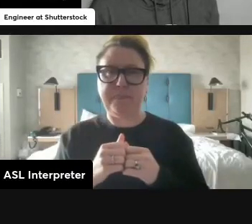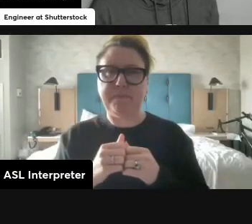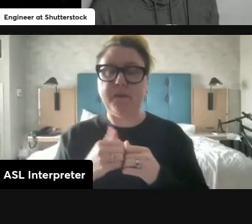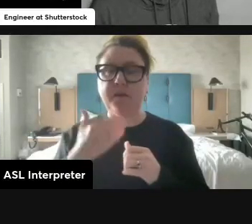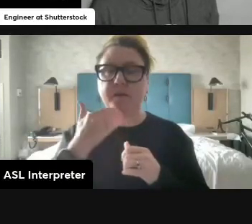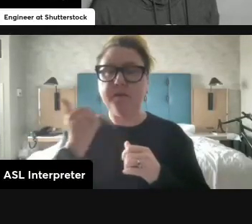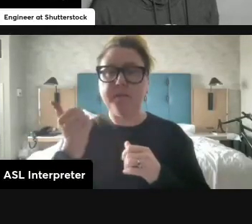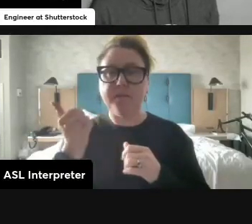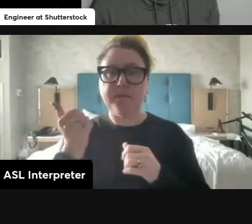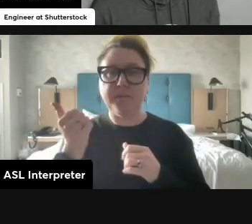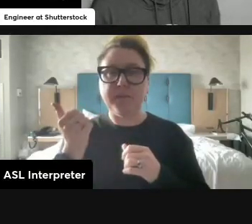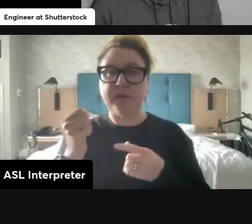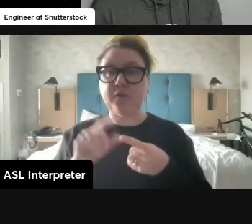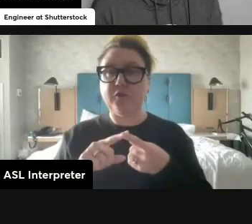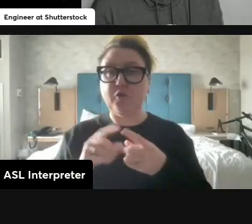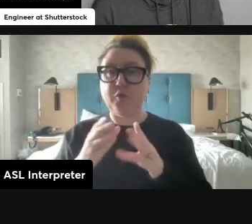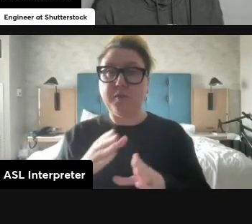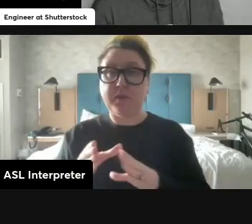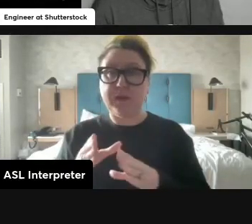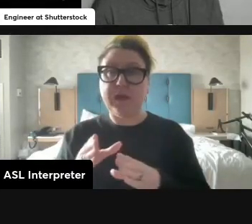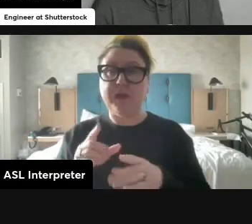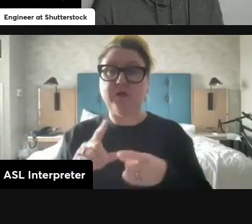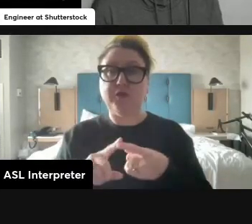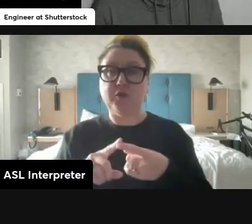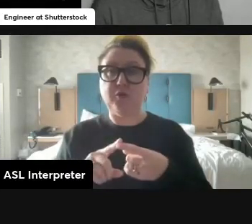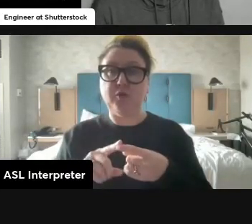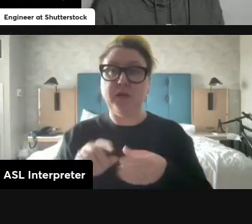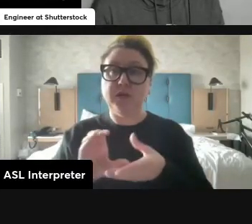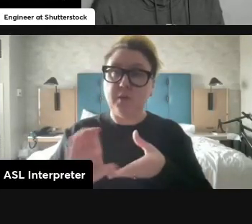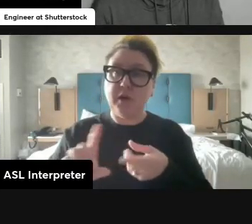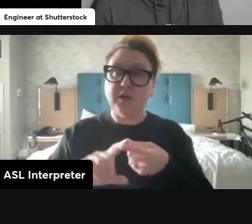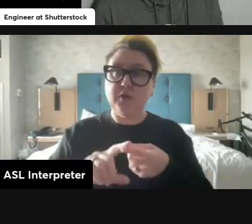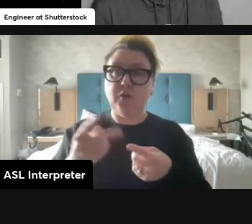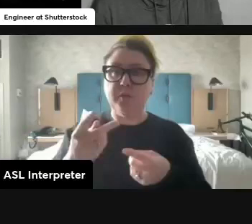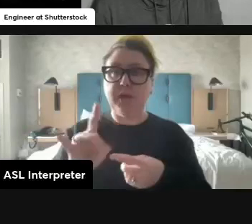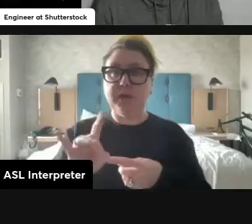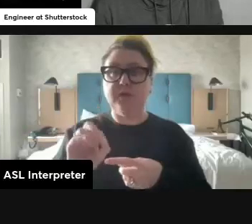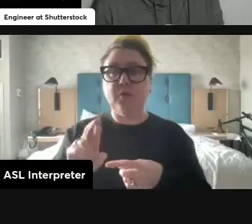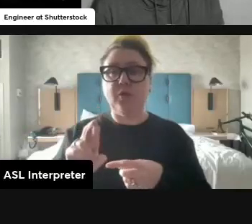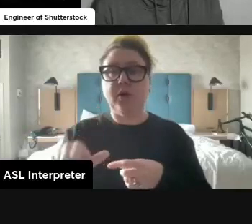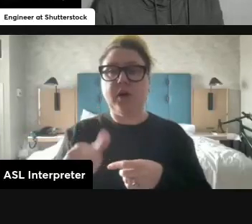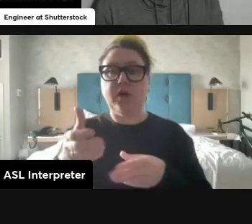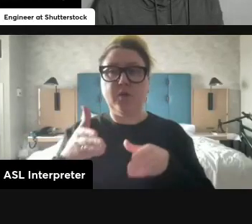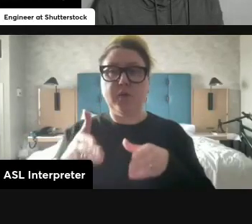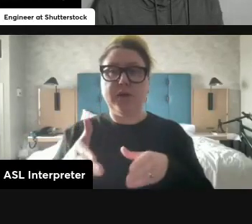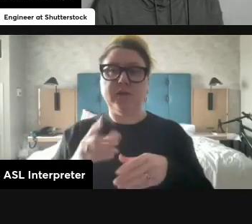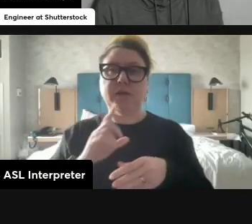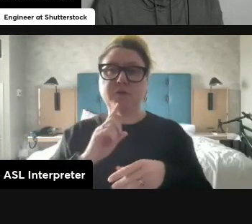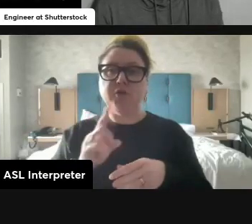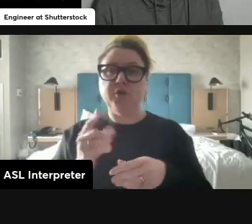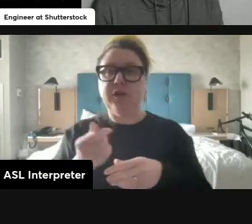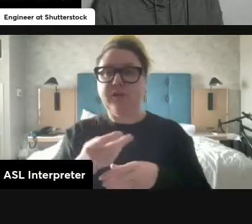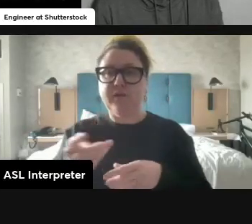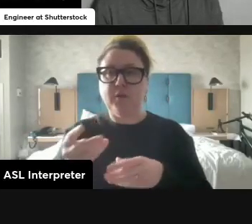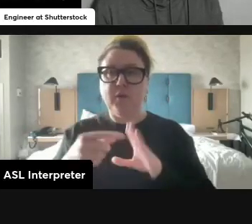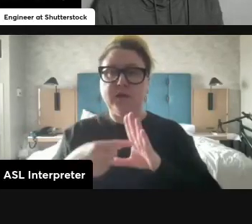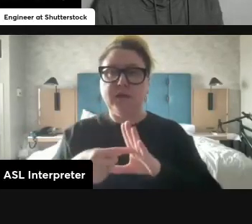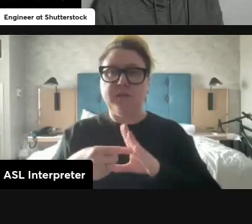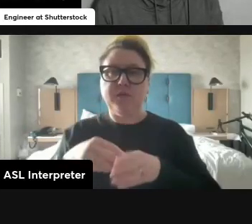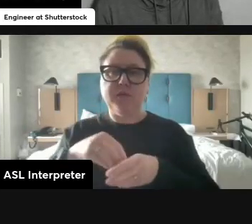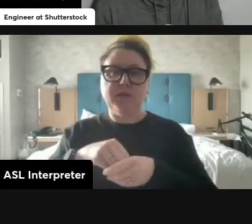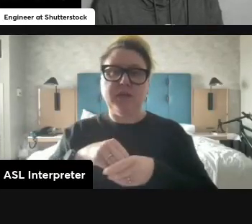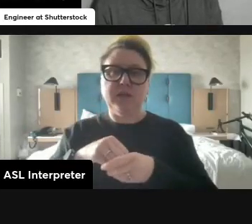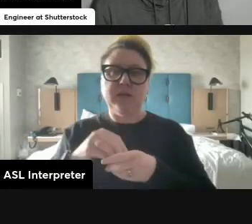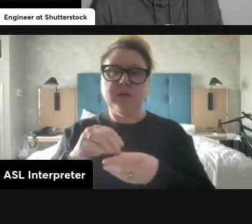to just plan on deploying this into Kubernetes, or can you do it other ways? I'm sure they have examples in the docs about how